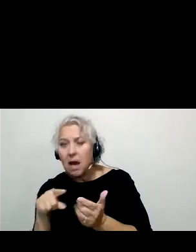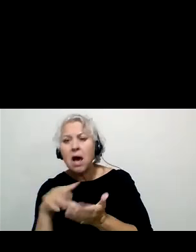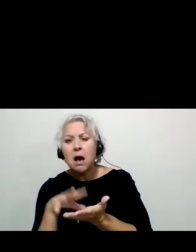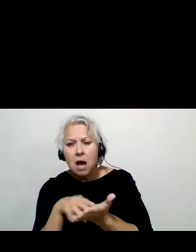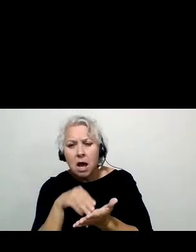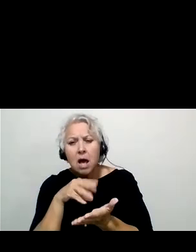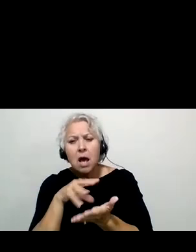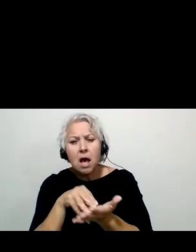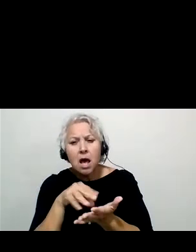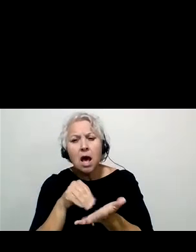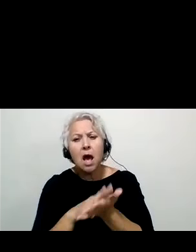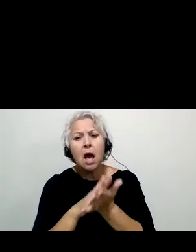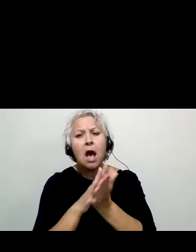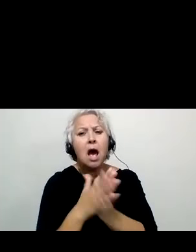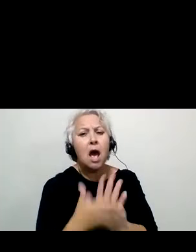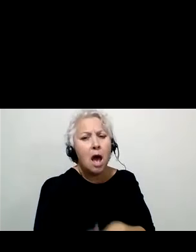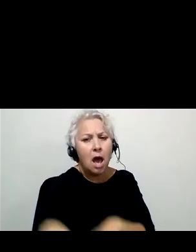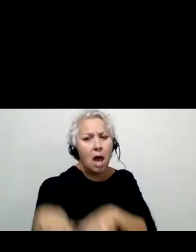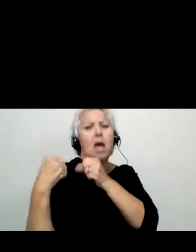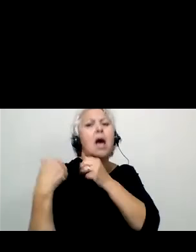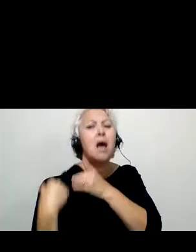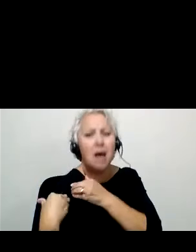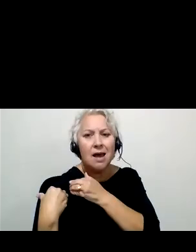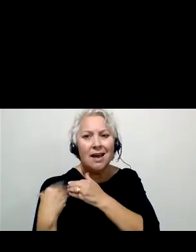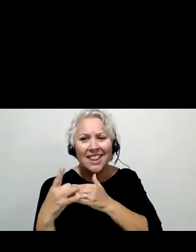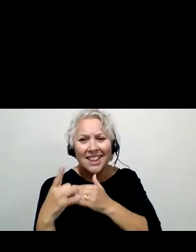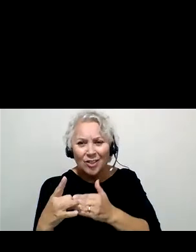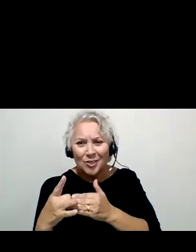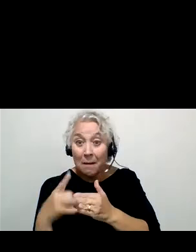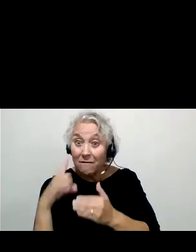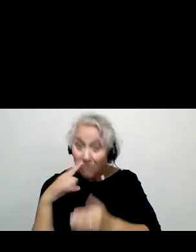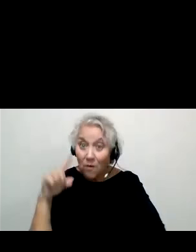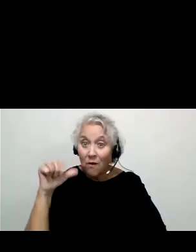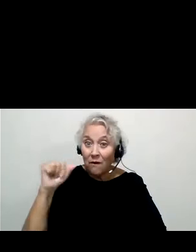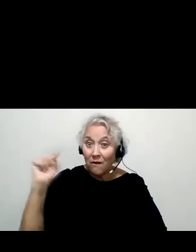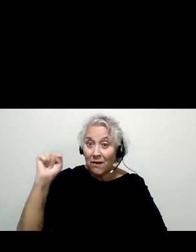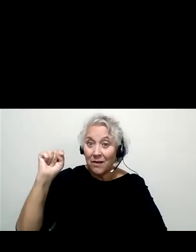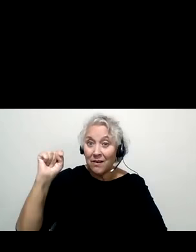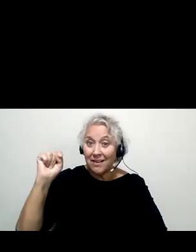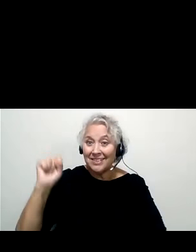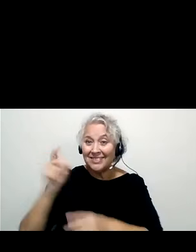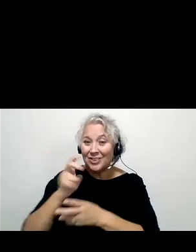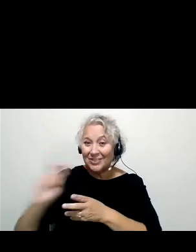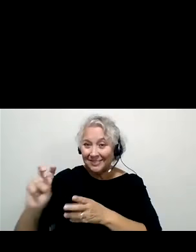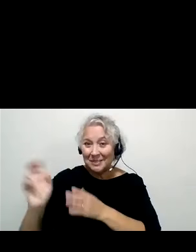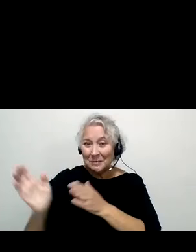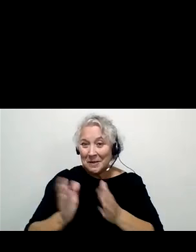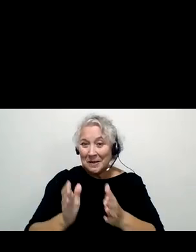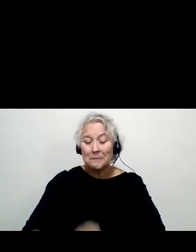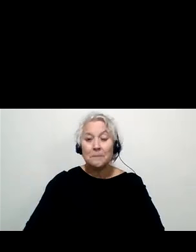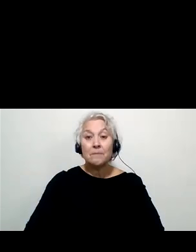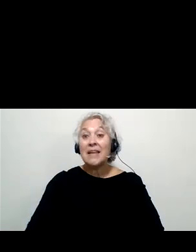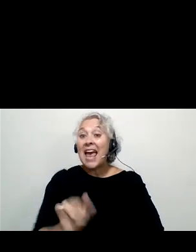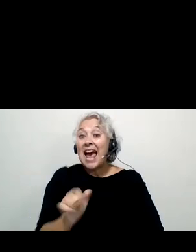assume responsibility for participation and leadership in assistive technology transition planning as